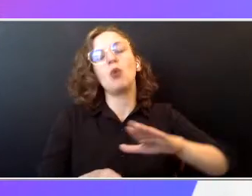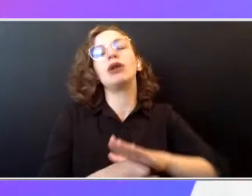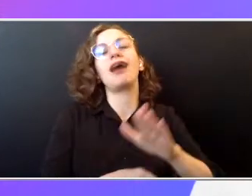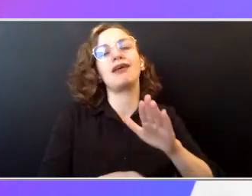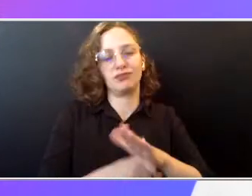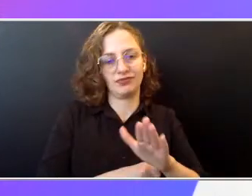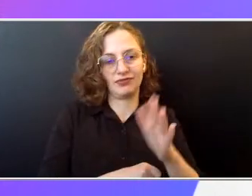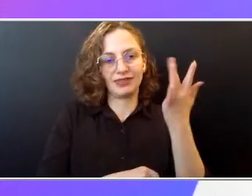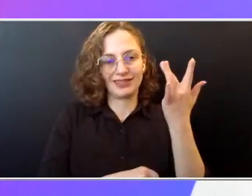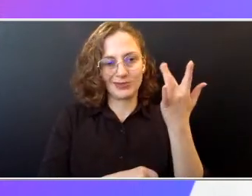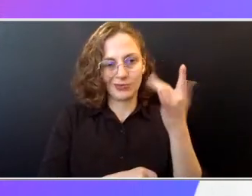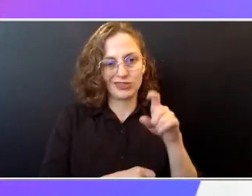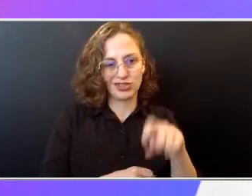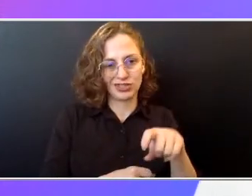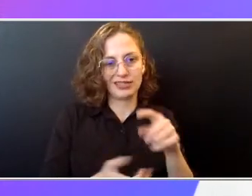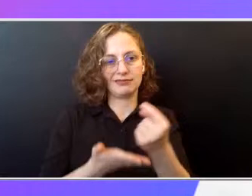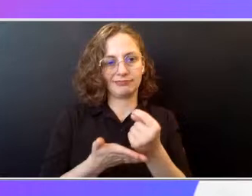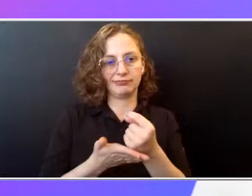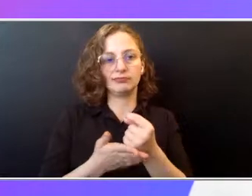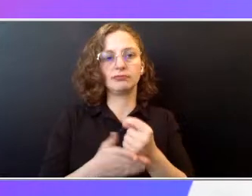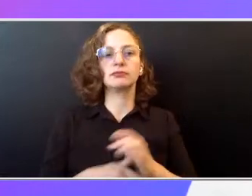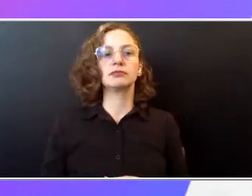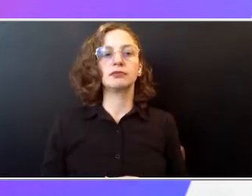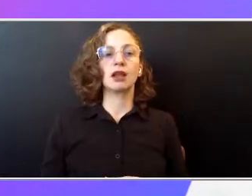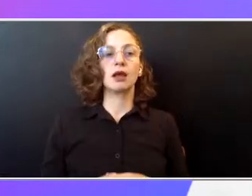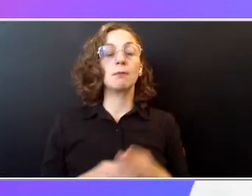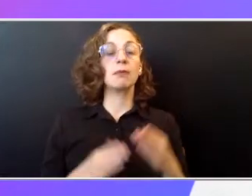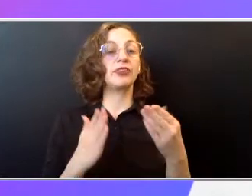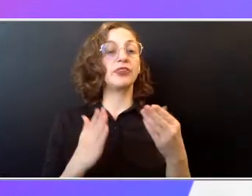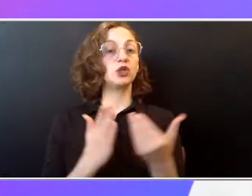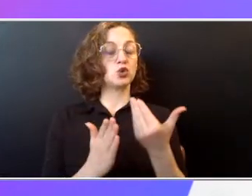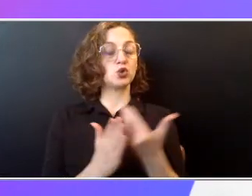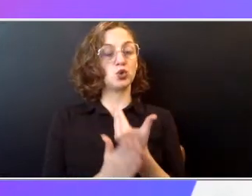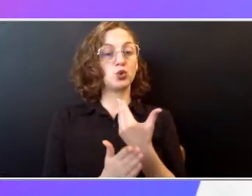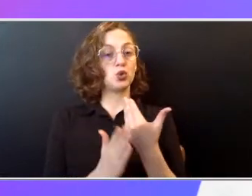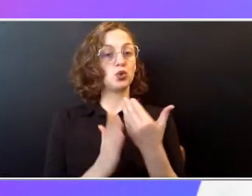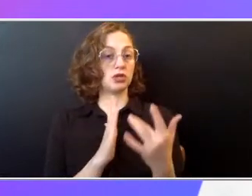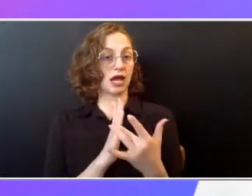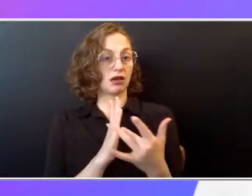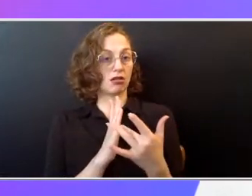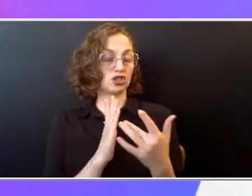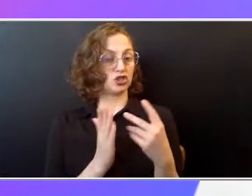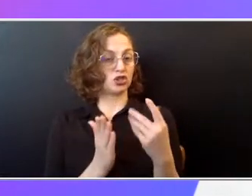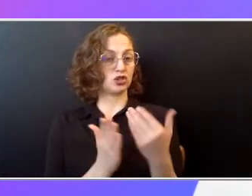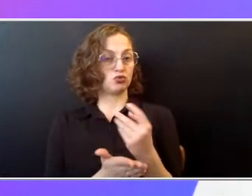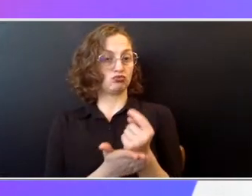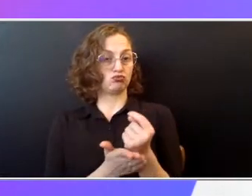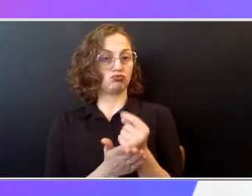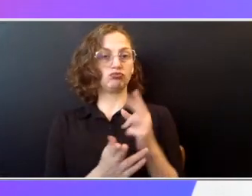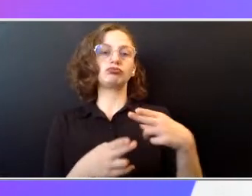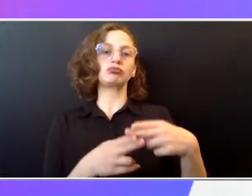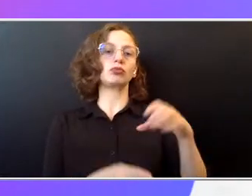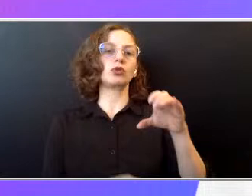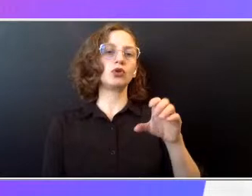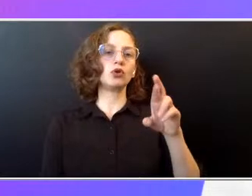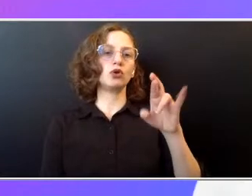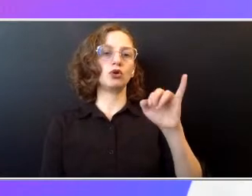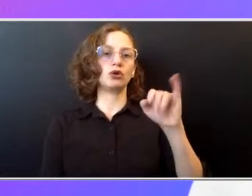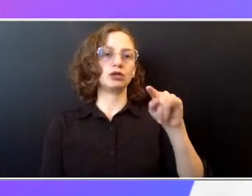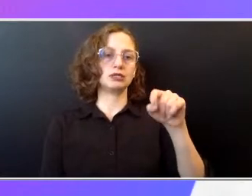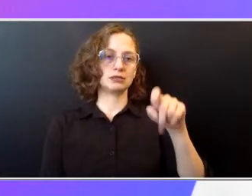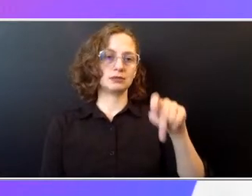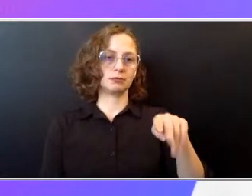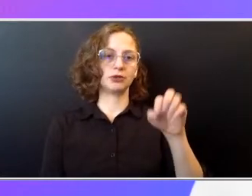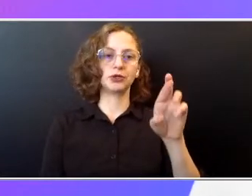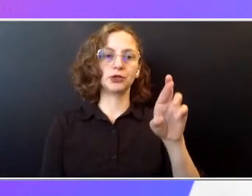technology coming on with a process called CRISPR. And these are companies that do gene modulation. And I'm working with one of